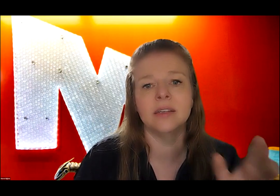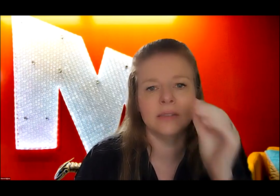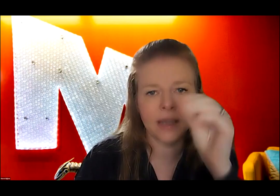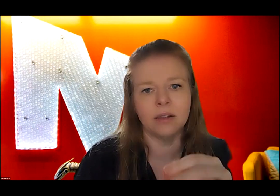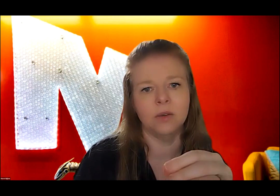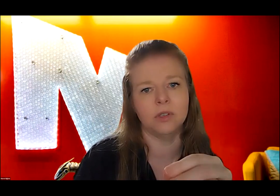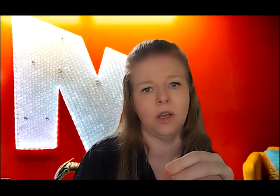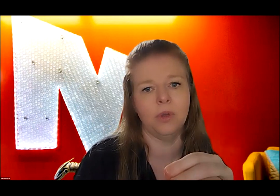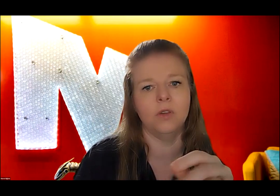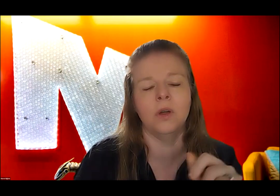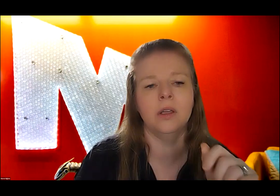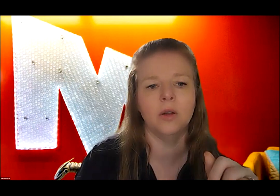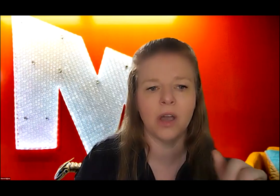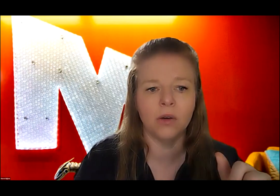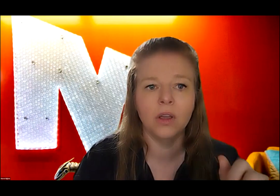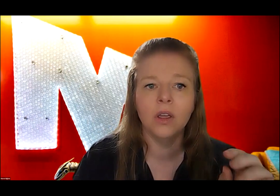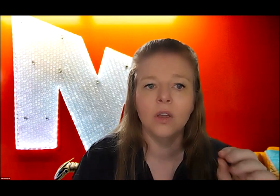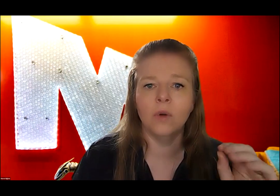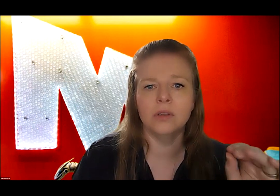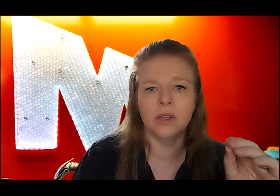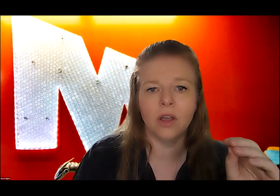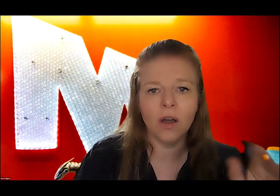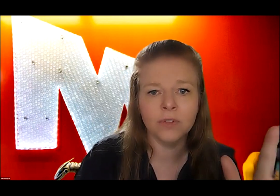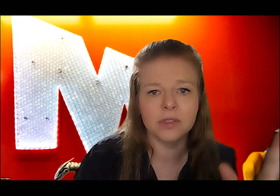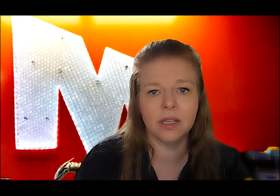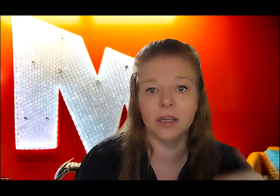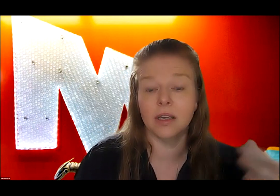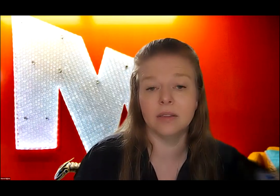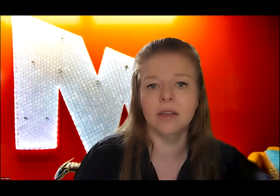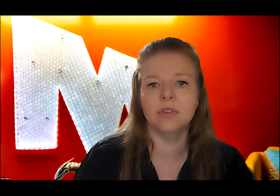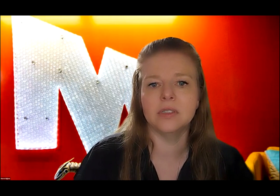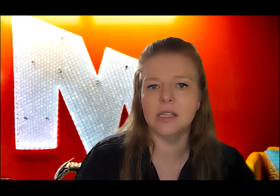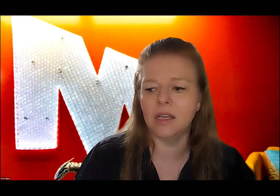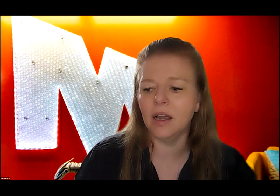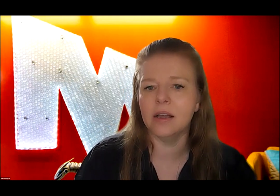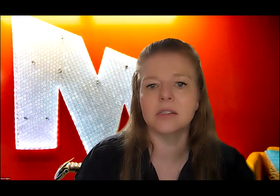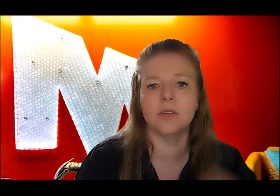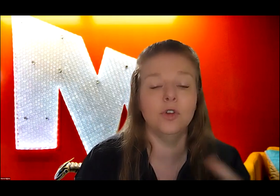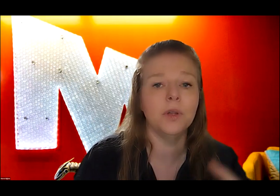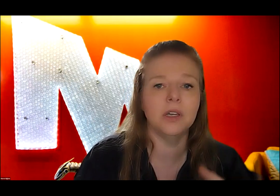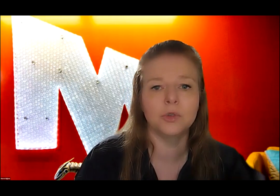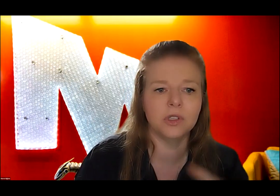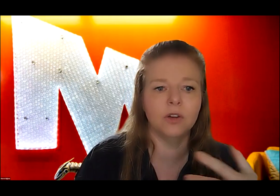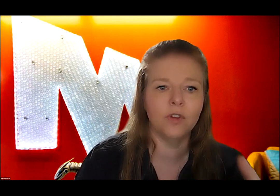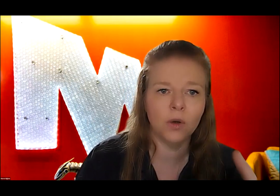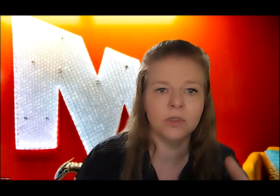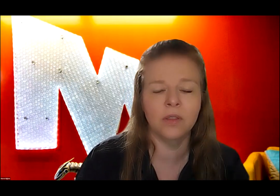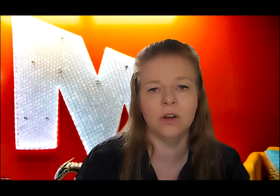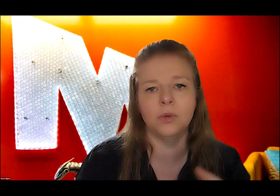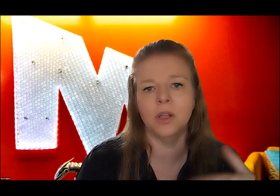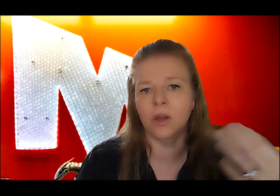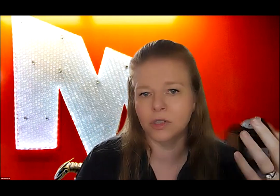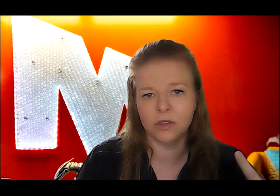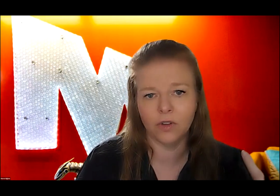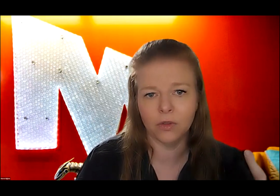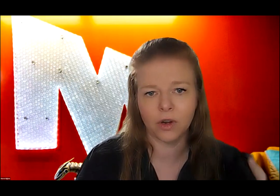selecting exactly what topic you want to hear about. Or is it a conference say like at the level of CES, if you're really interested in phones and